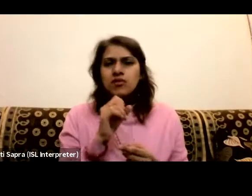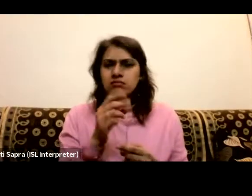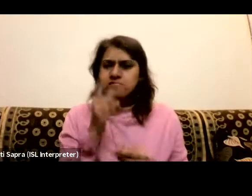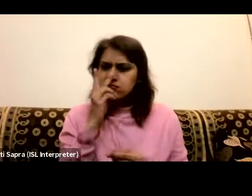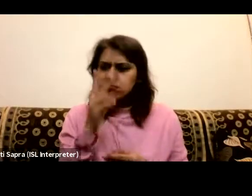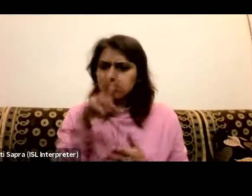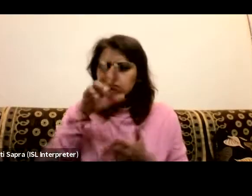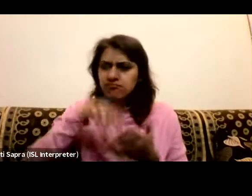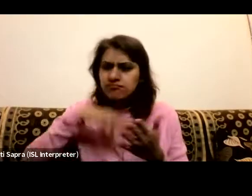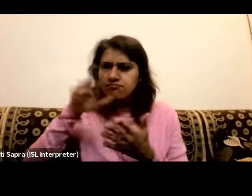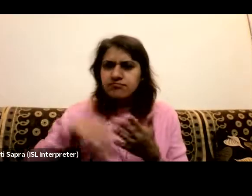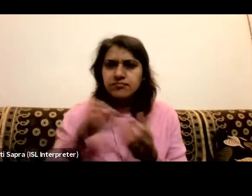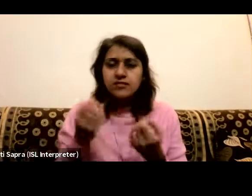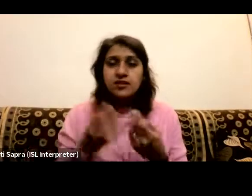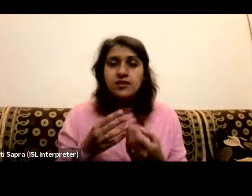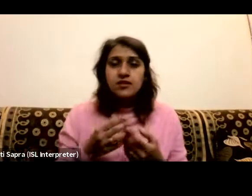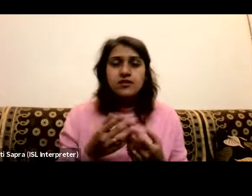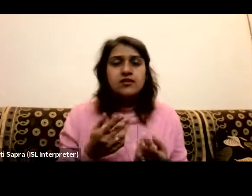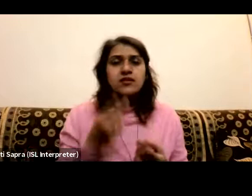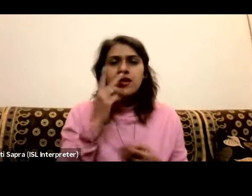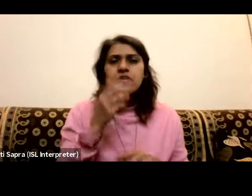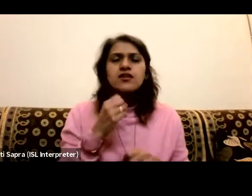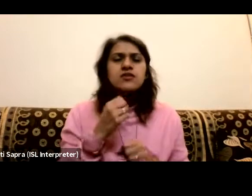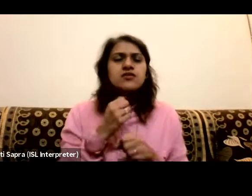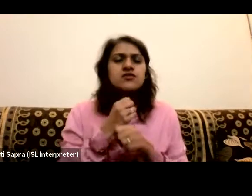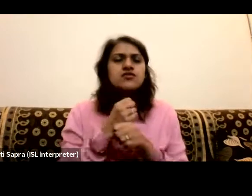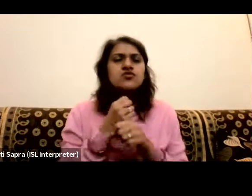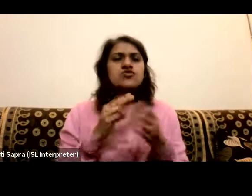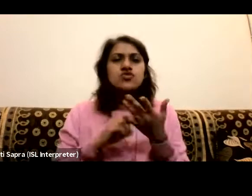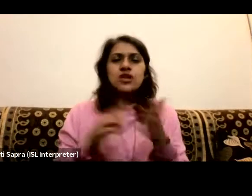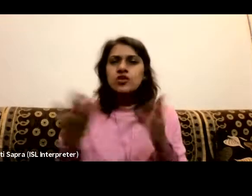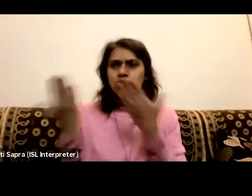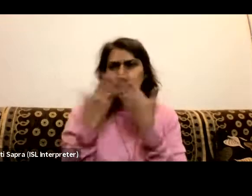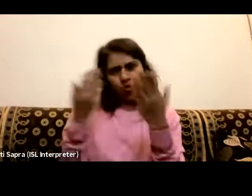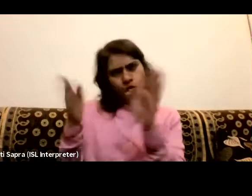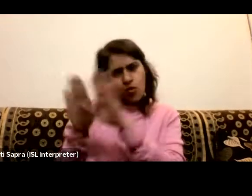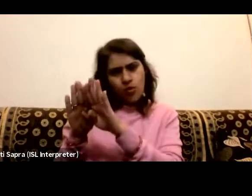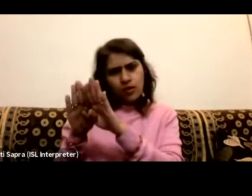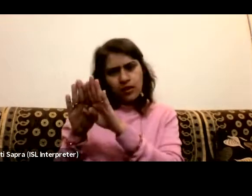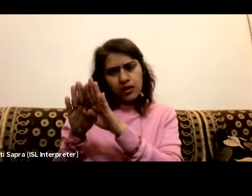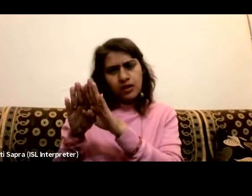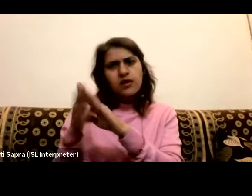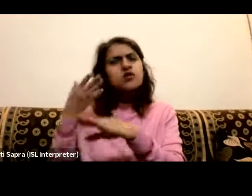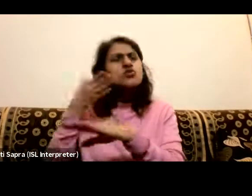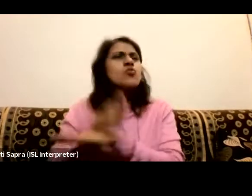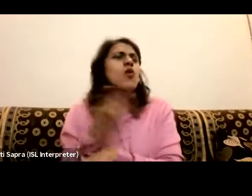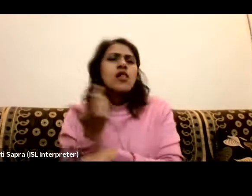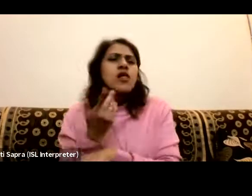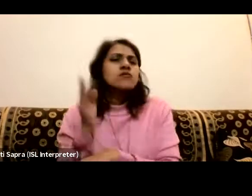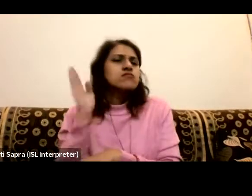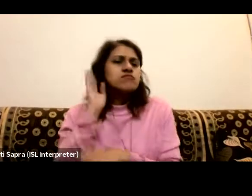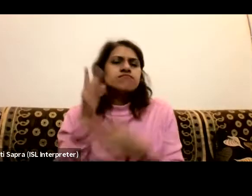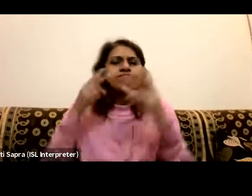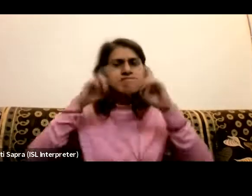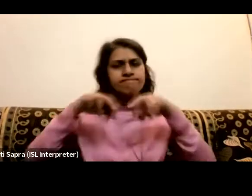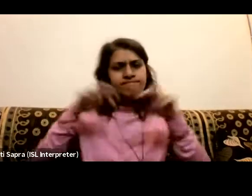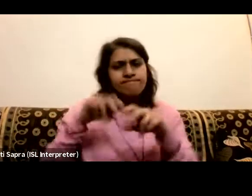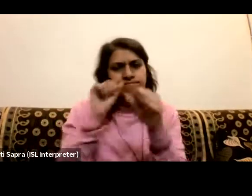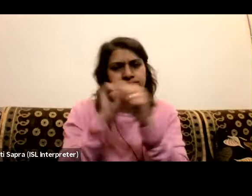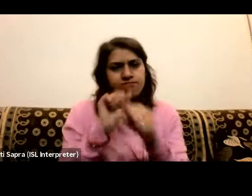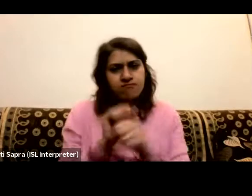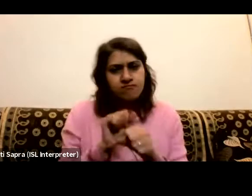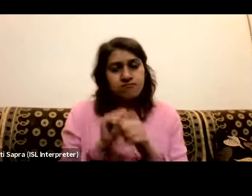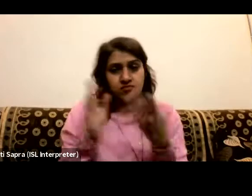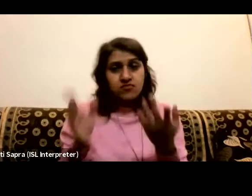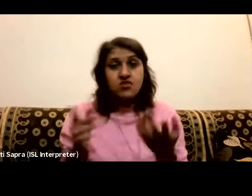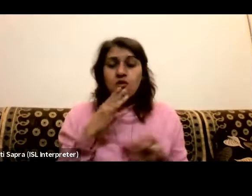at the gendered impact of school closures in our country. And one of the things that they said, which we need to